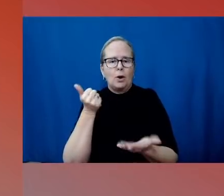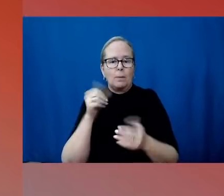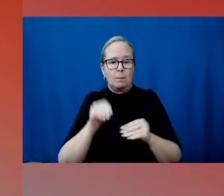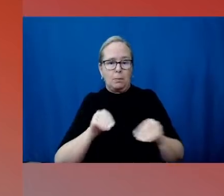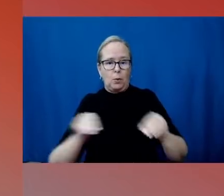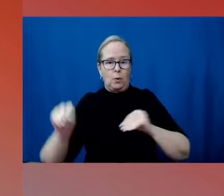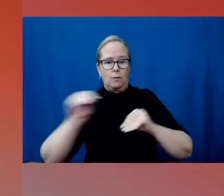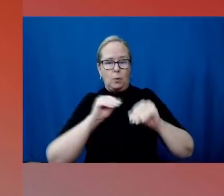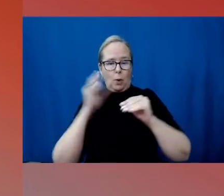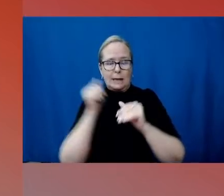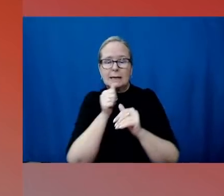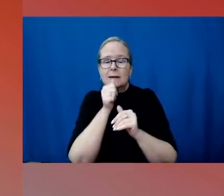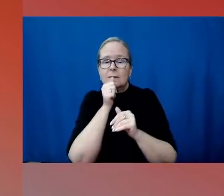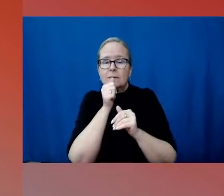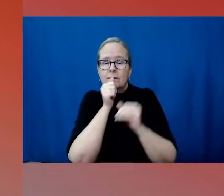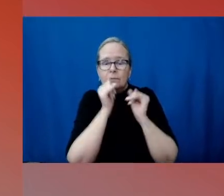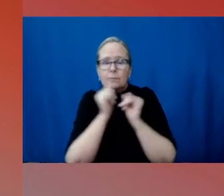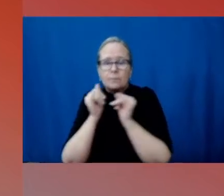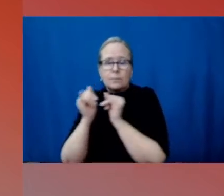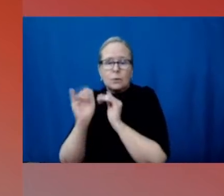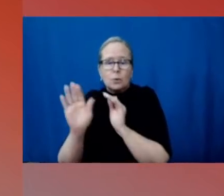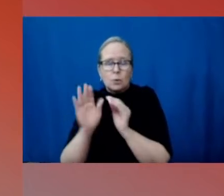private individual freedoms there.